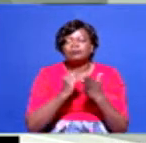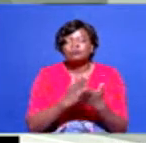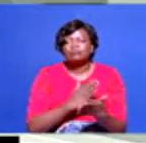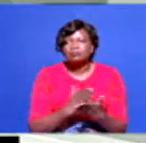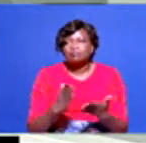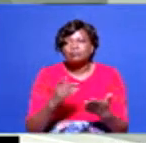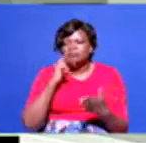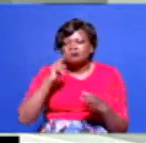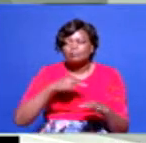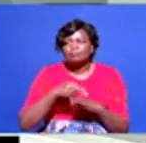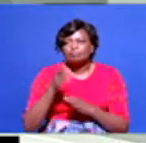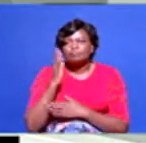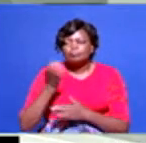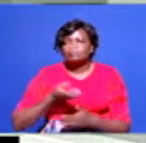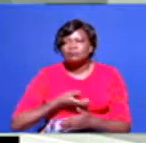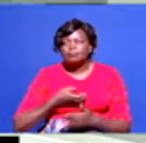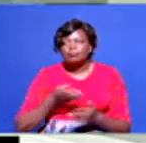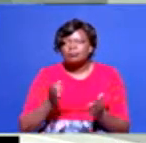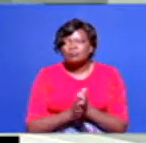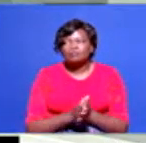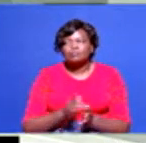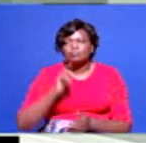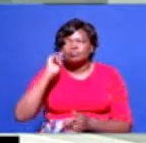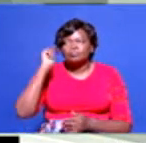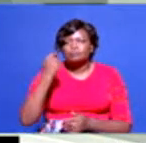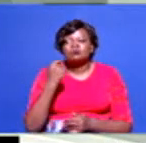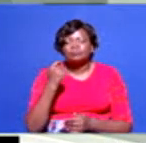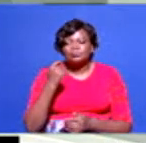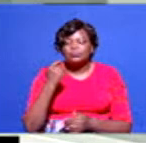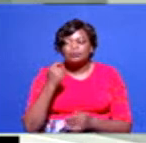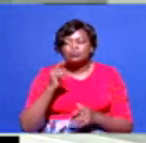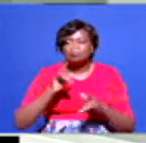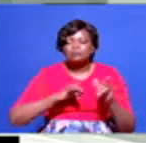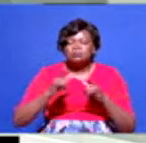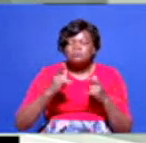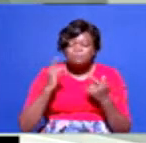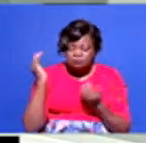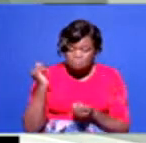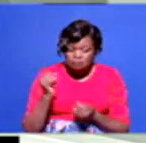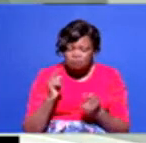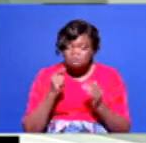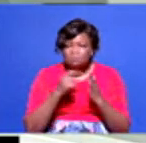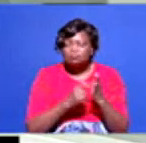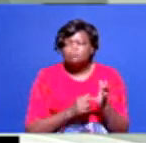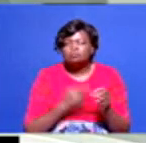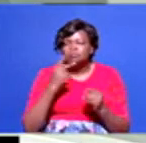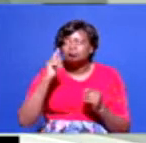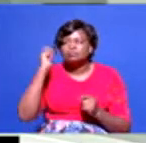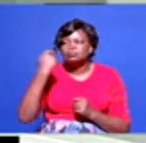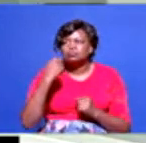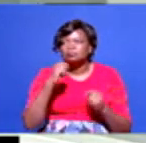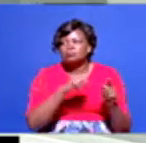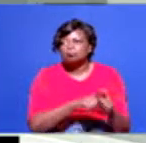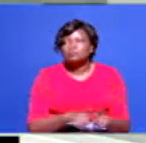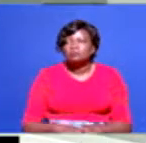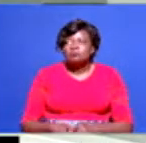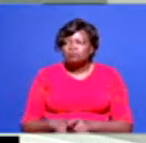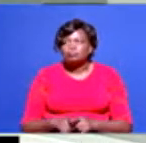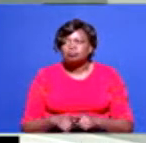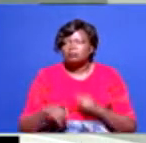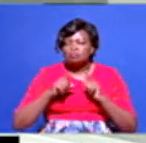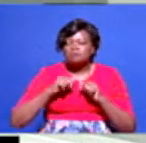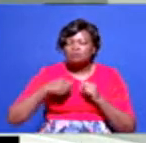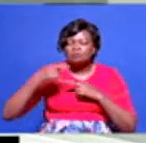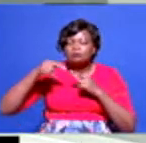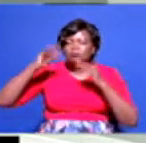National Security Council, and the Kenyan diaspora. He is expected to outline his vision for Kenya, as well as underline the historic